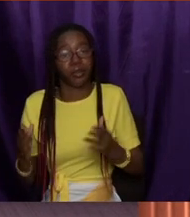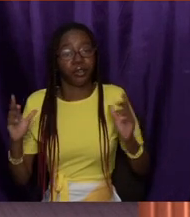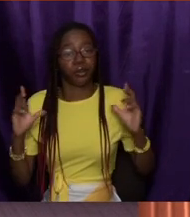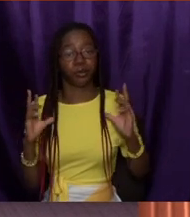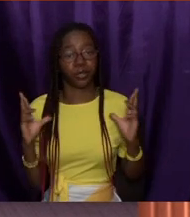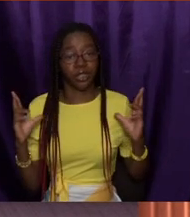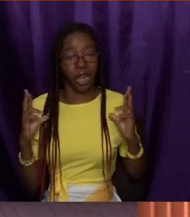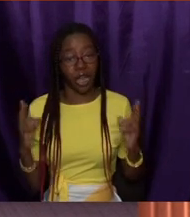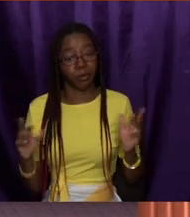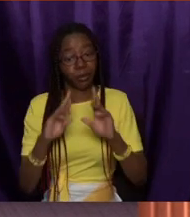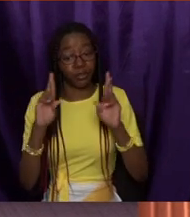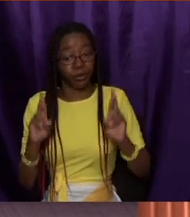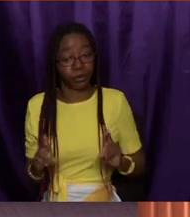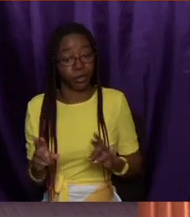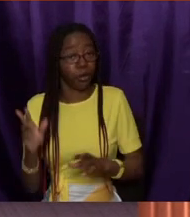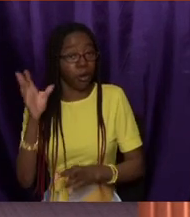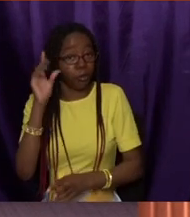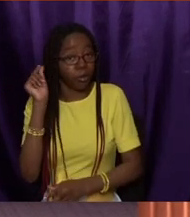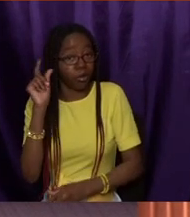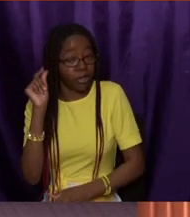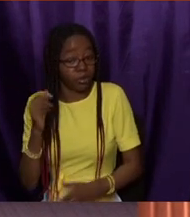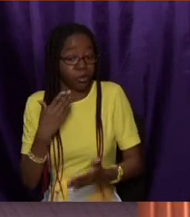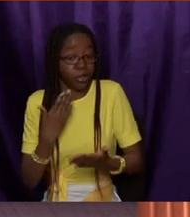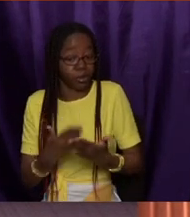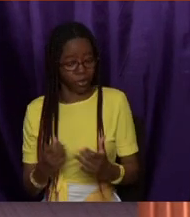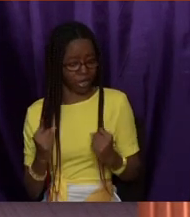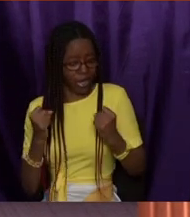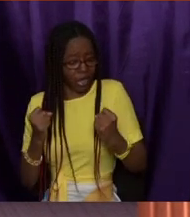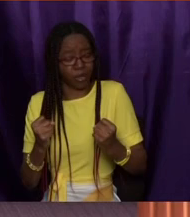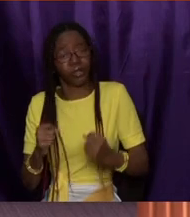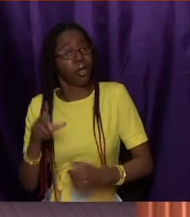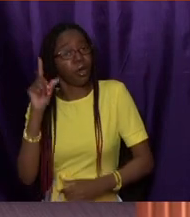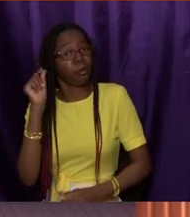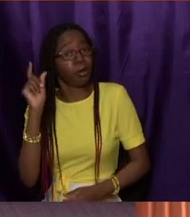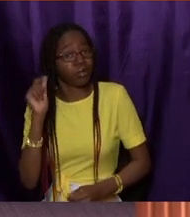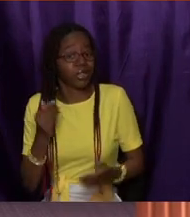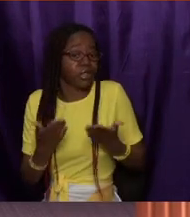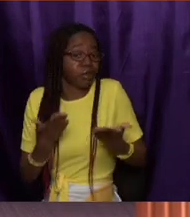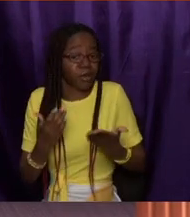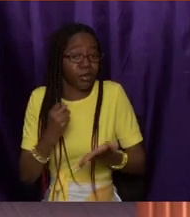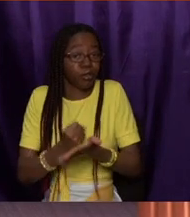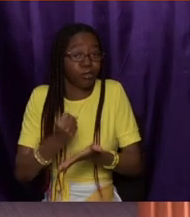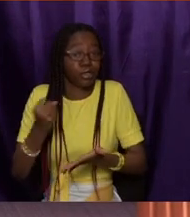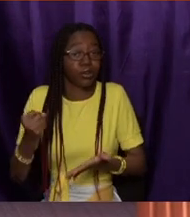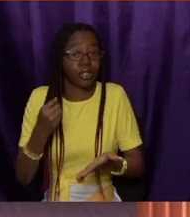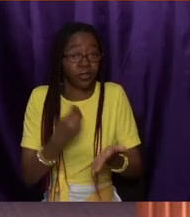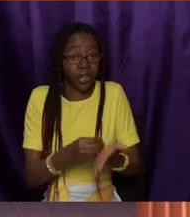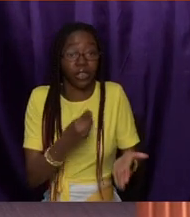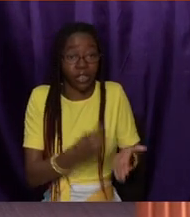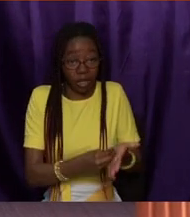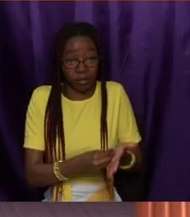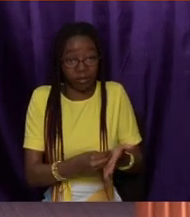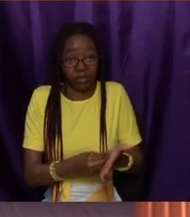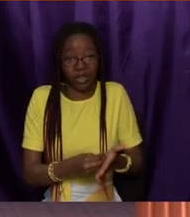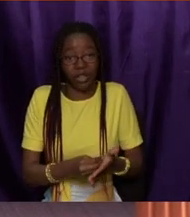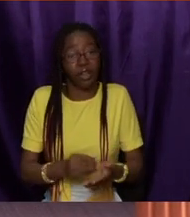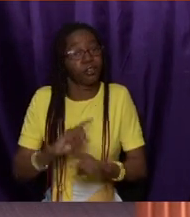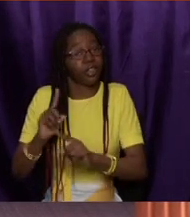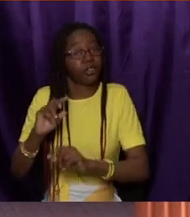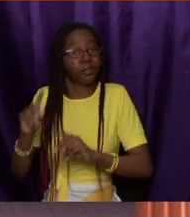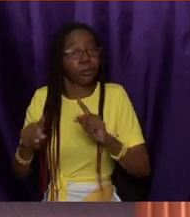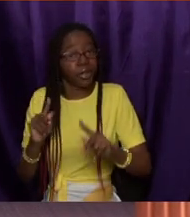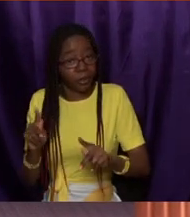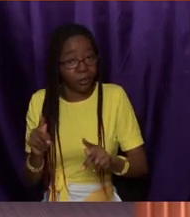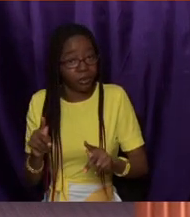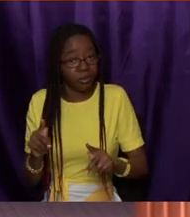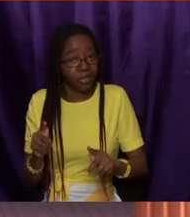retirement portfolio. Moses may be your good health. Moses may be your source of income. For many, it's a sense